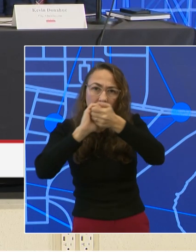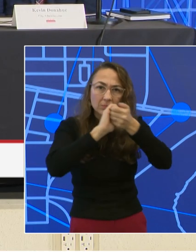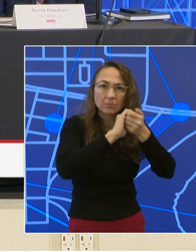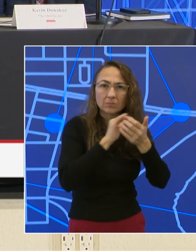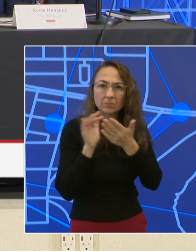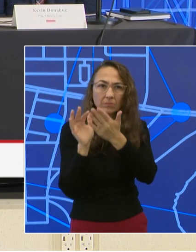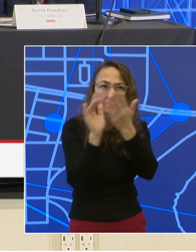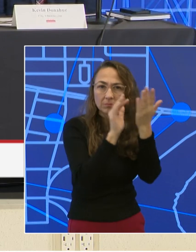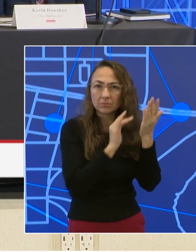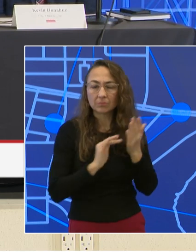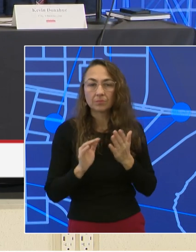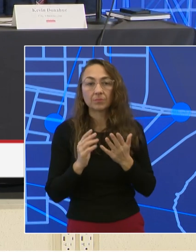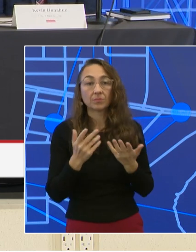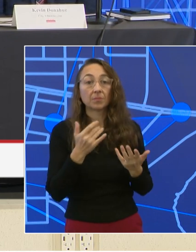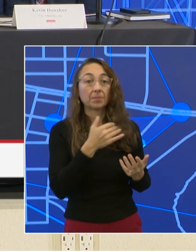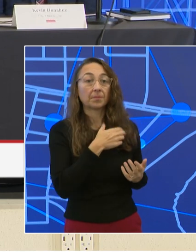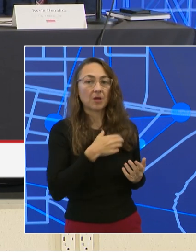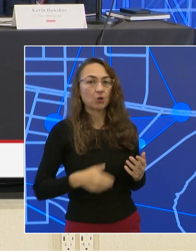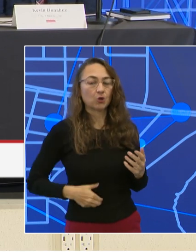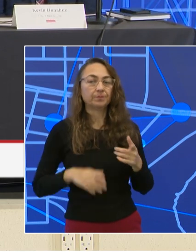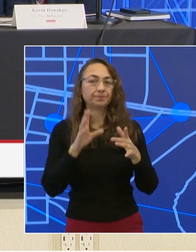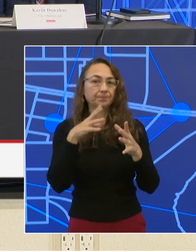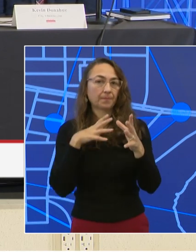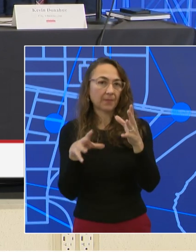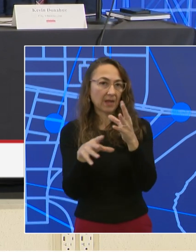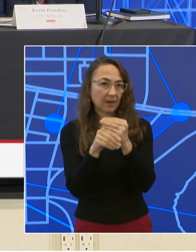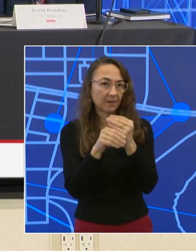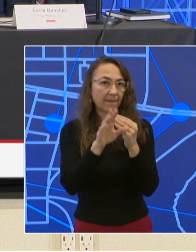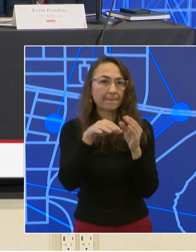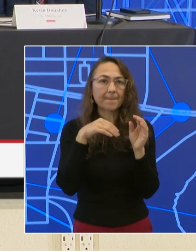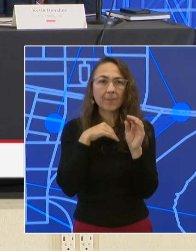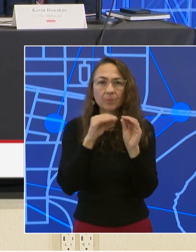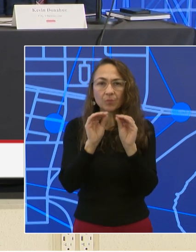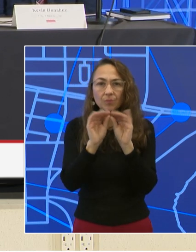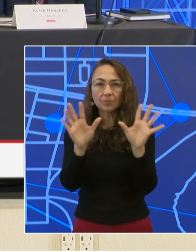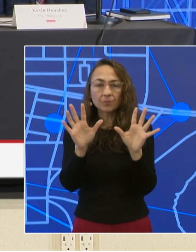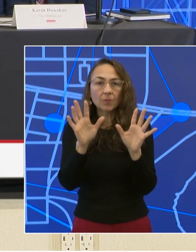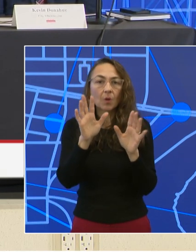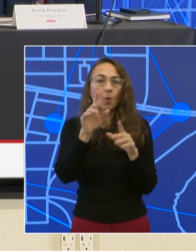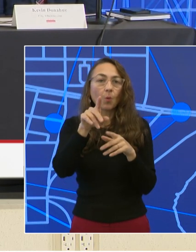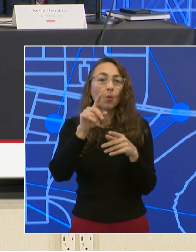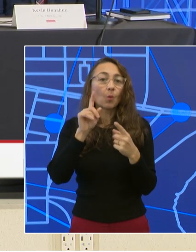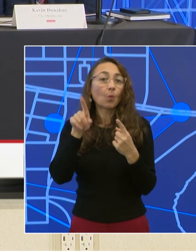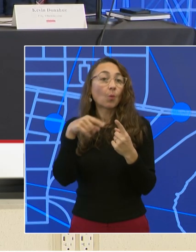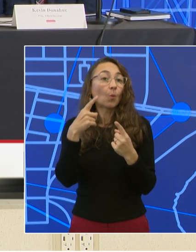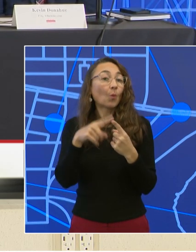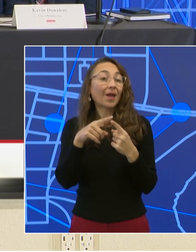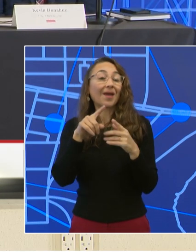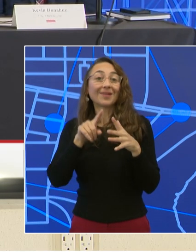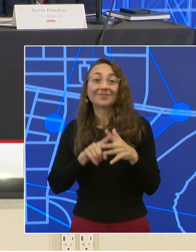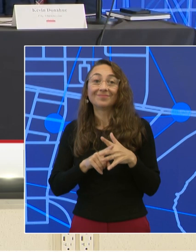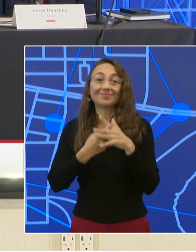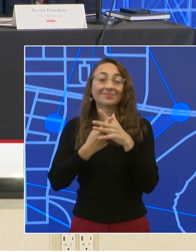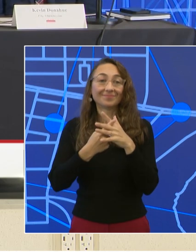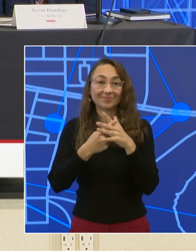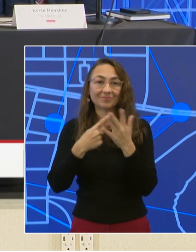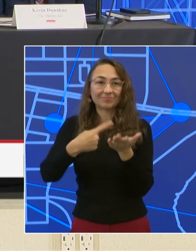apparent when we were first talking about this center, and before it was even, or